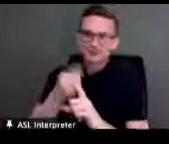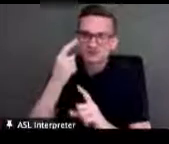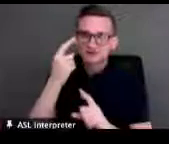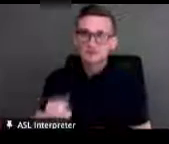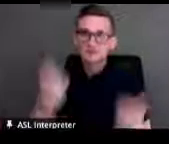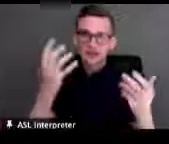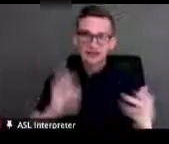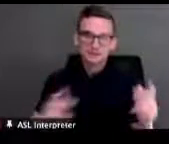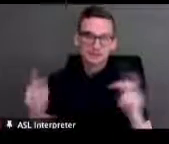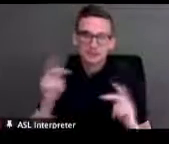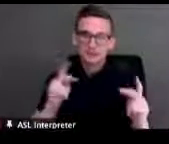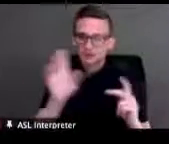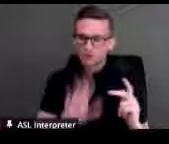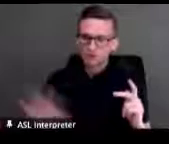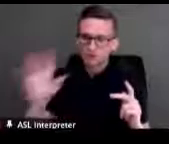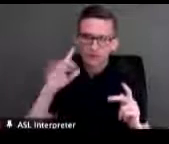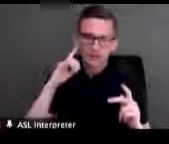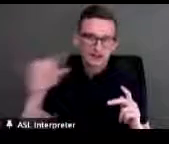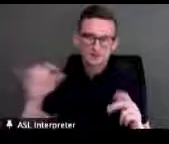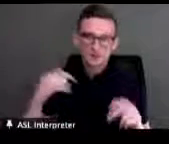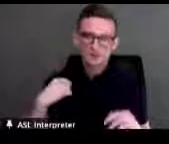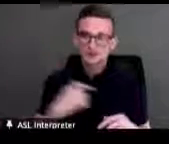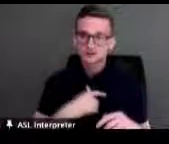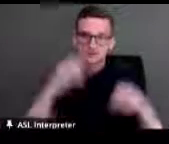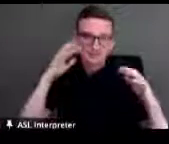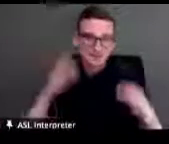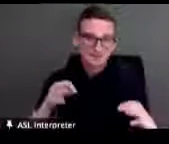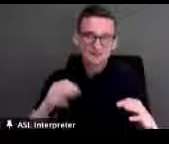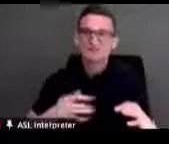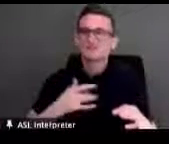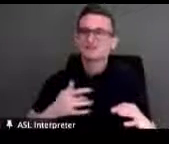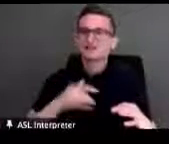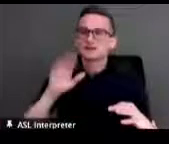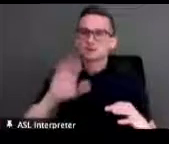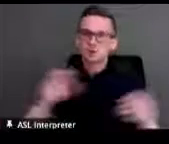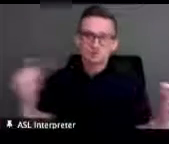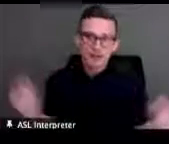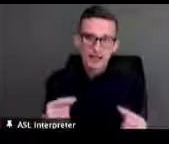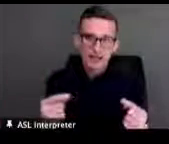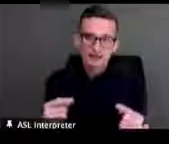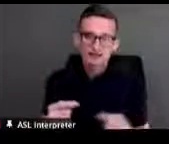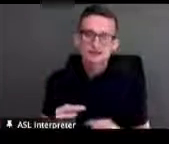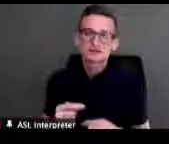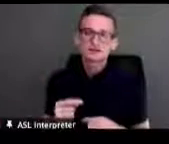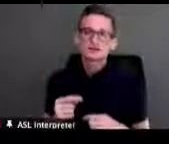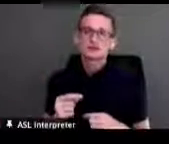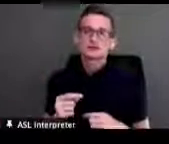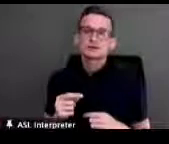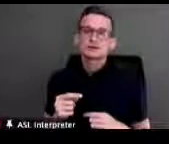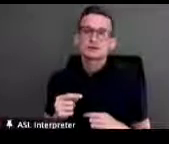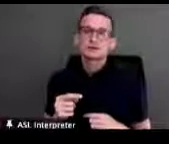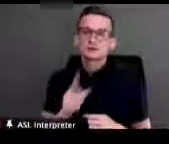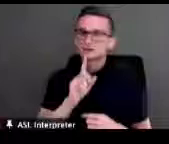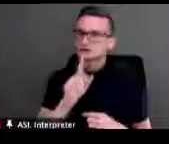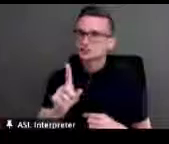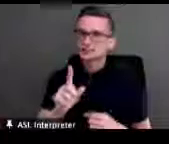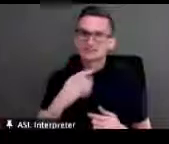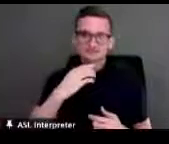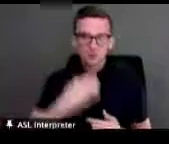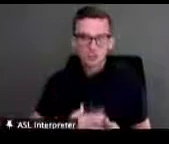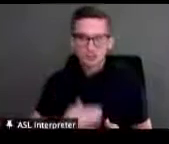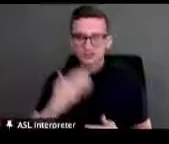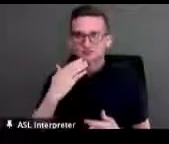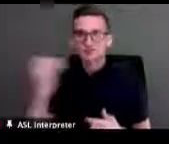we definitely feel your pain and also are really just wishing the best for you all.